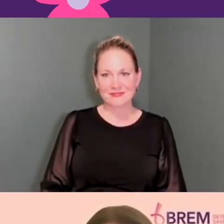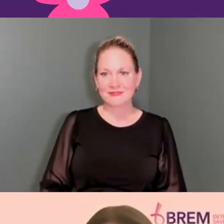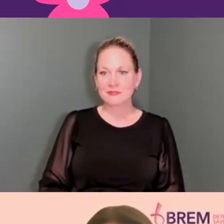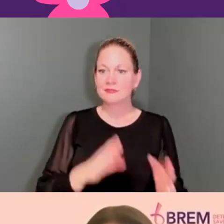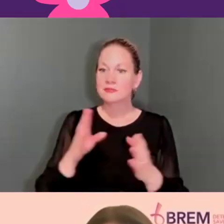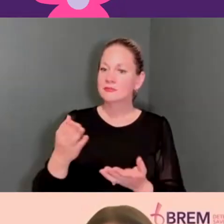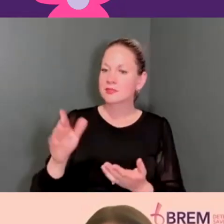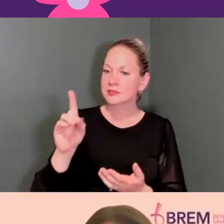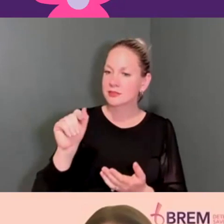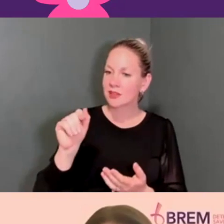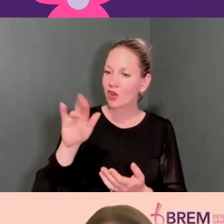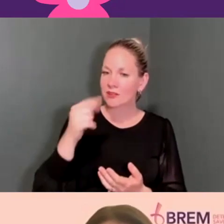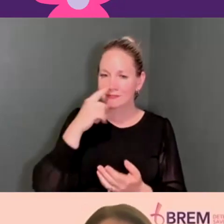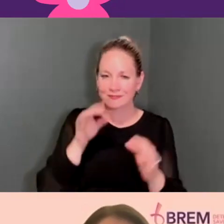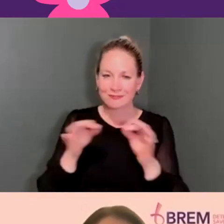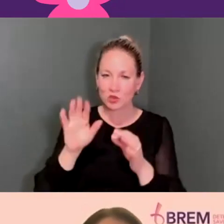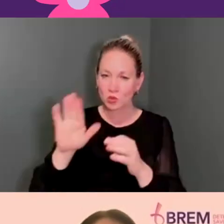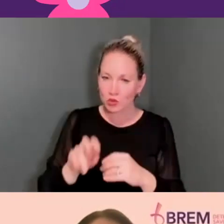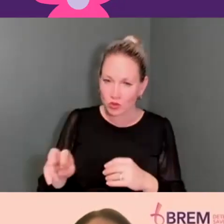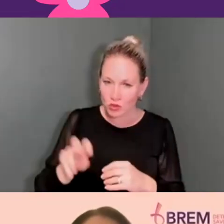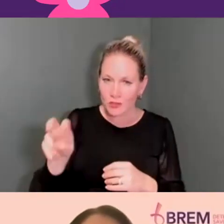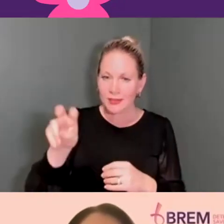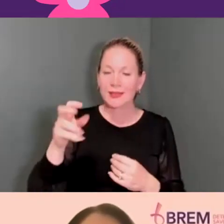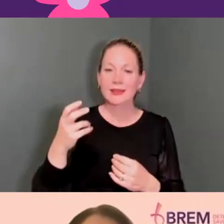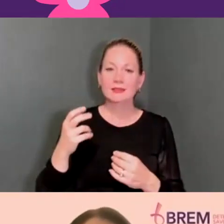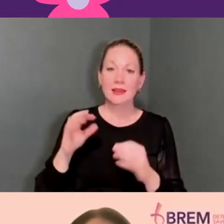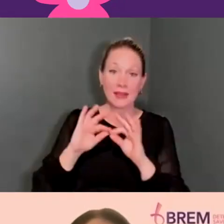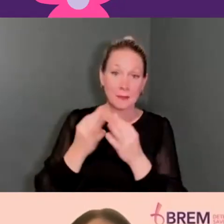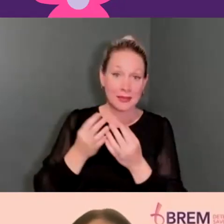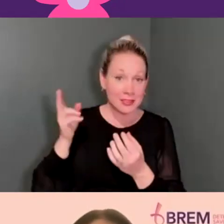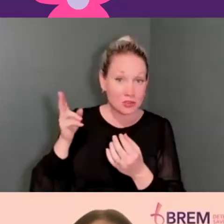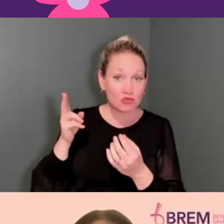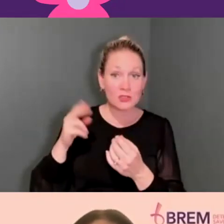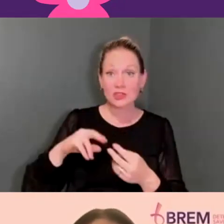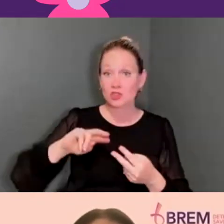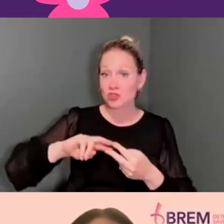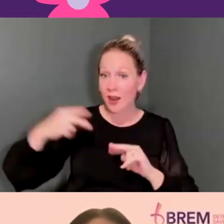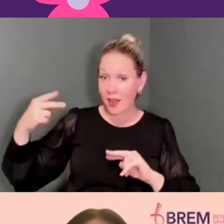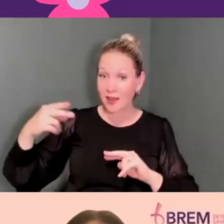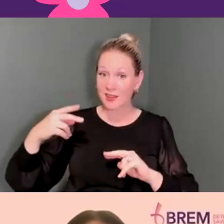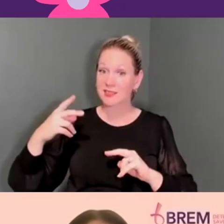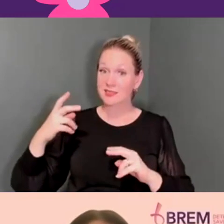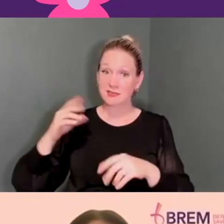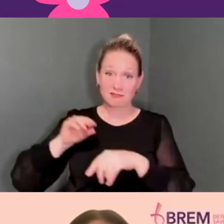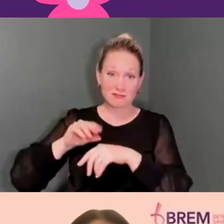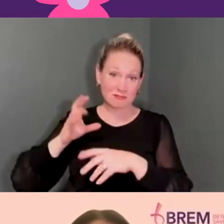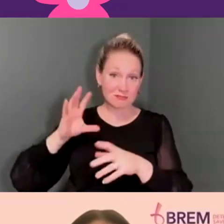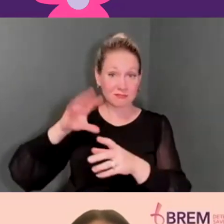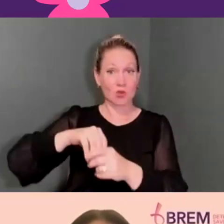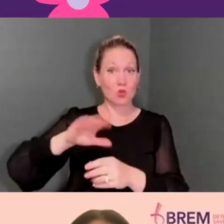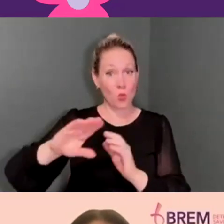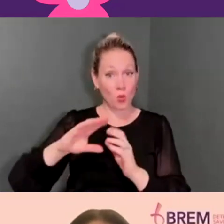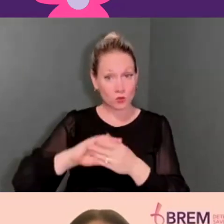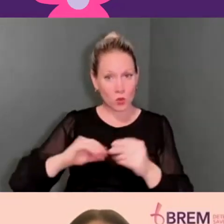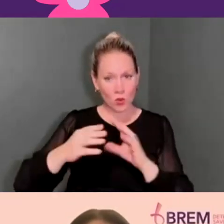us about your breast cancer journey and whether family and family history and genetics played a role in your story, and talk about how you speak